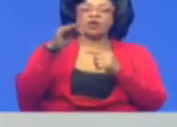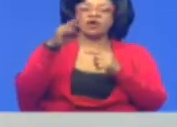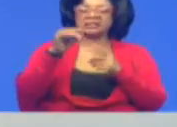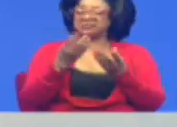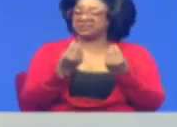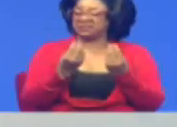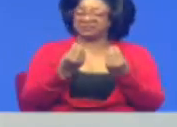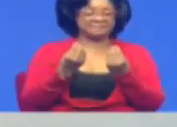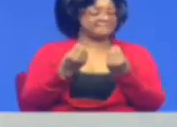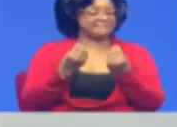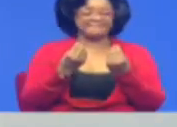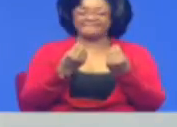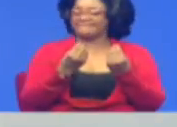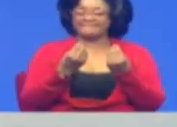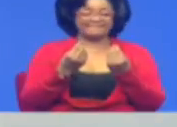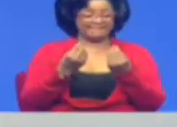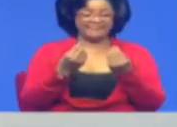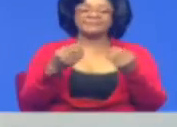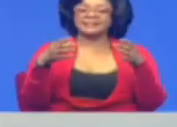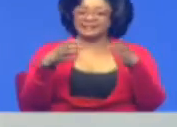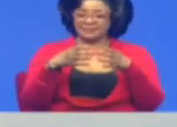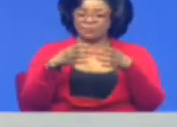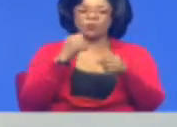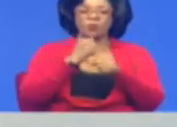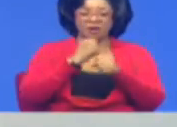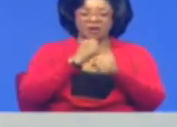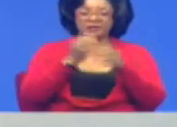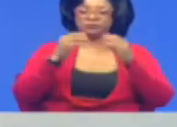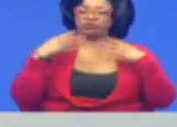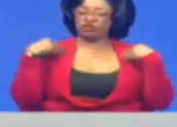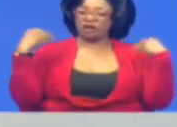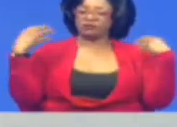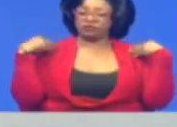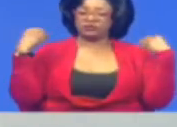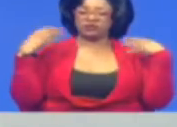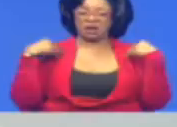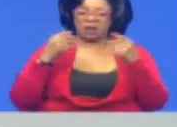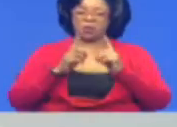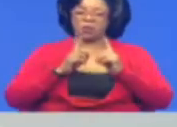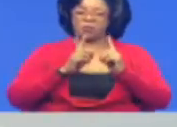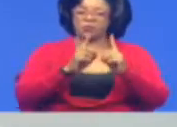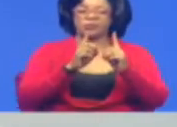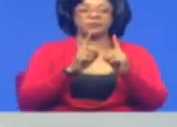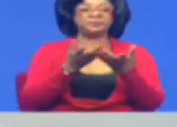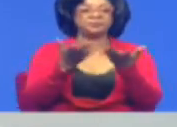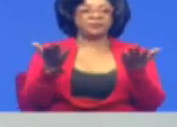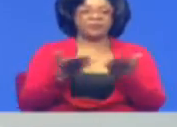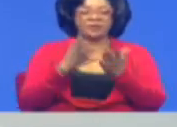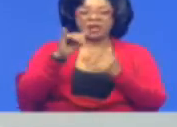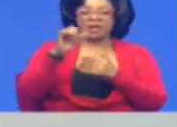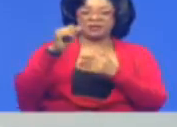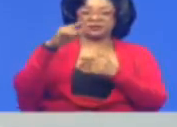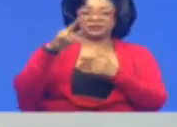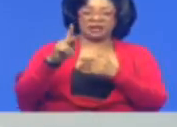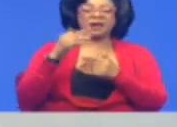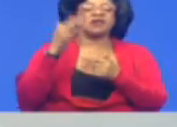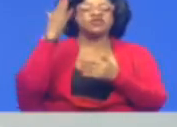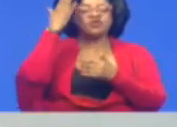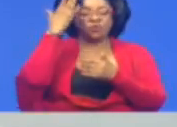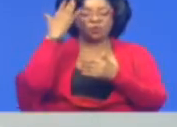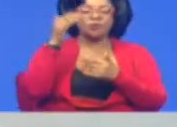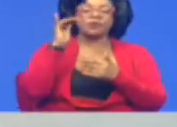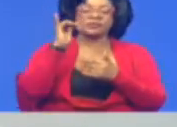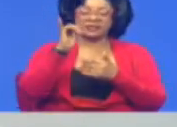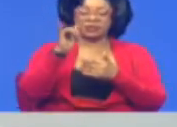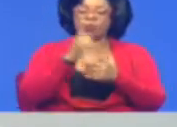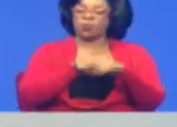feat. It is a team effort that starts in training all the way to race day. Isaac Macharia knows this all too well.